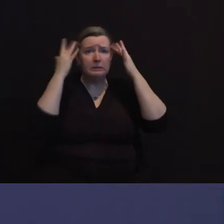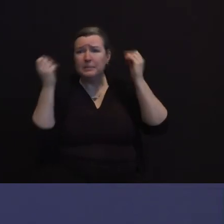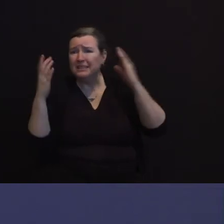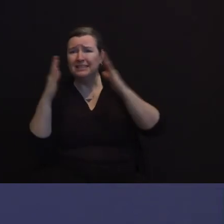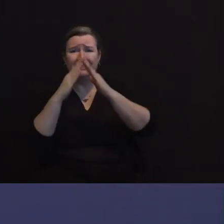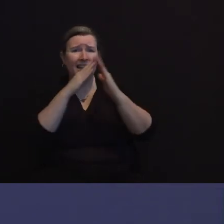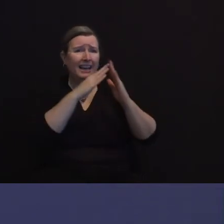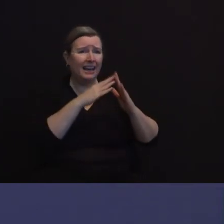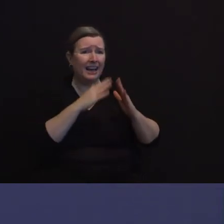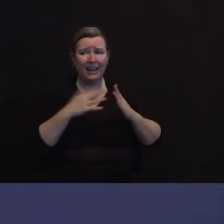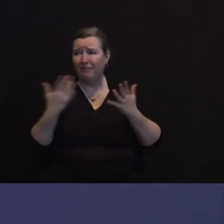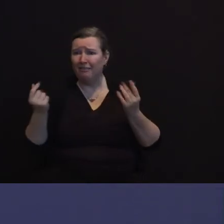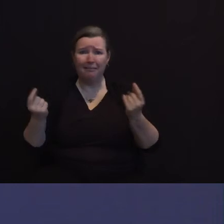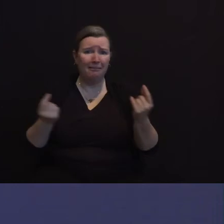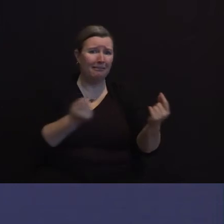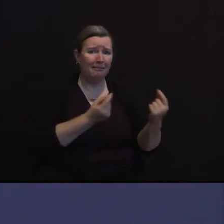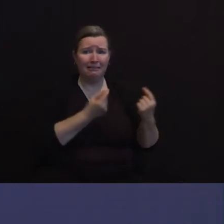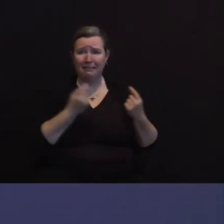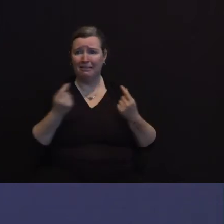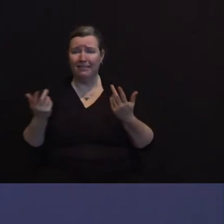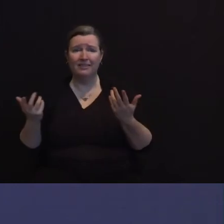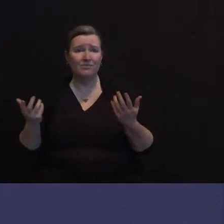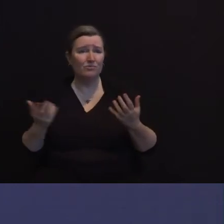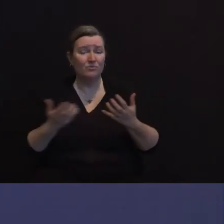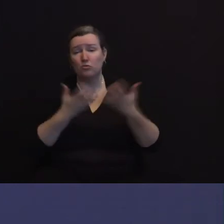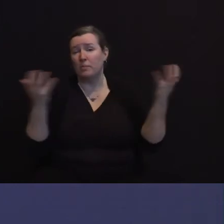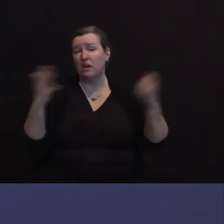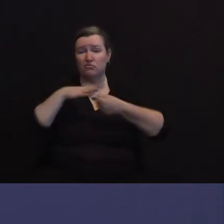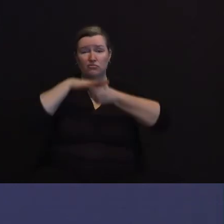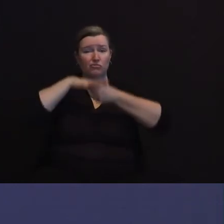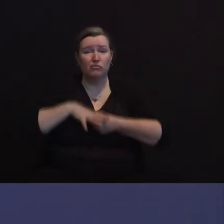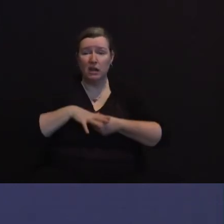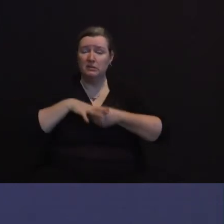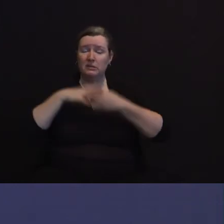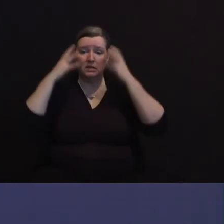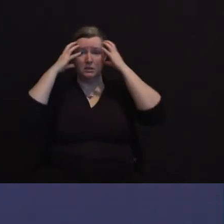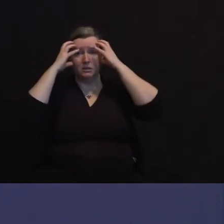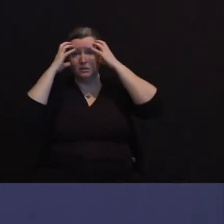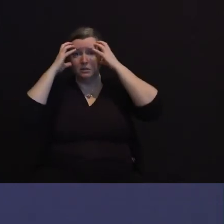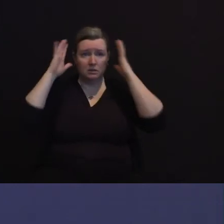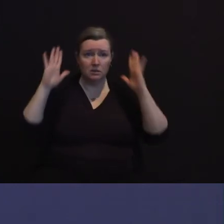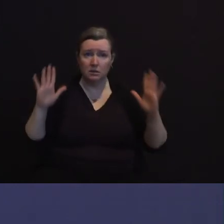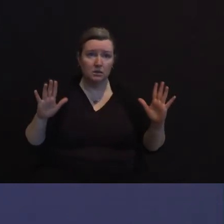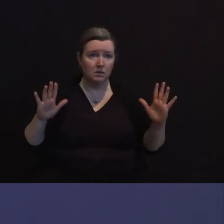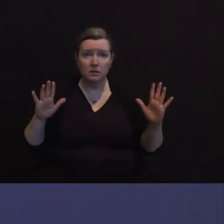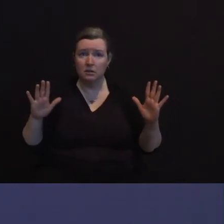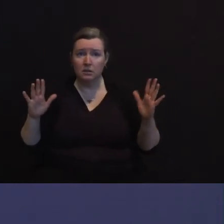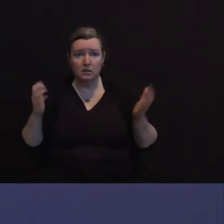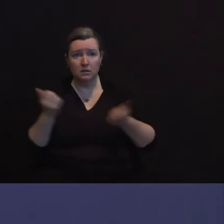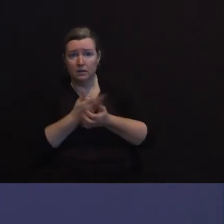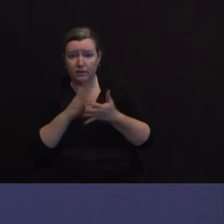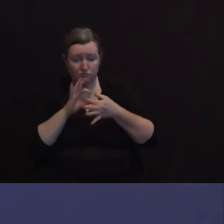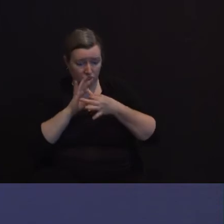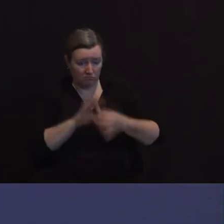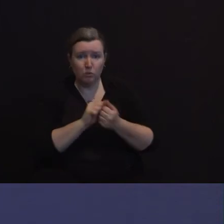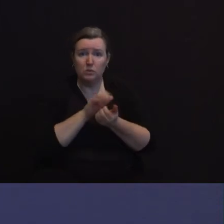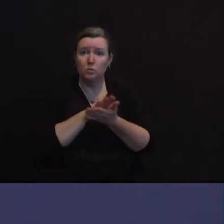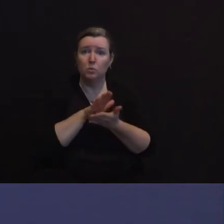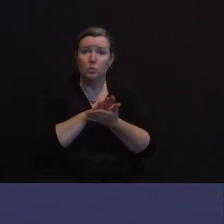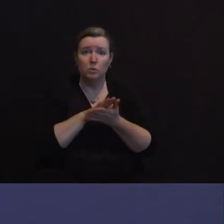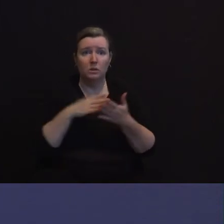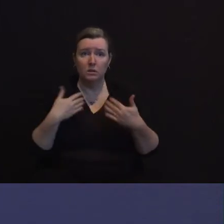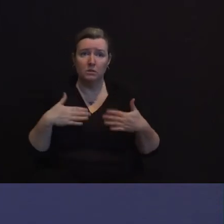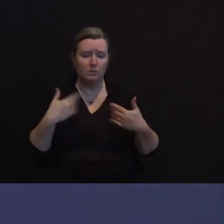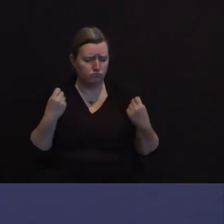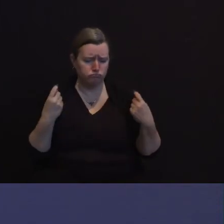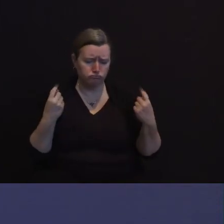There's stress throughout this whole education process, and all I can say is we understand it, and we're going to do everything we